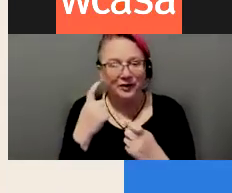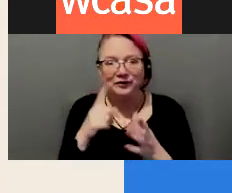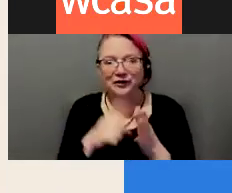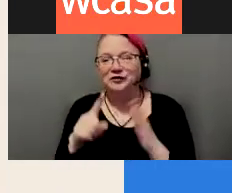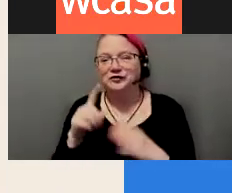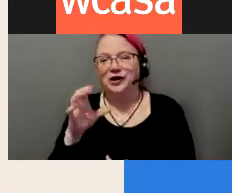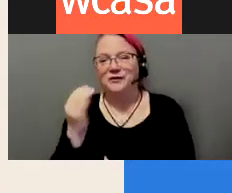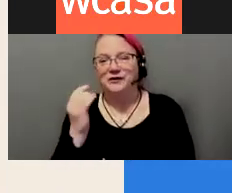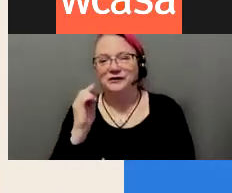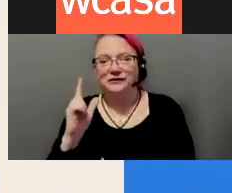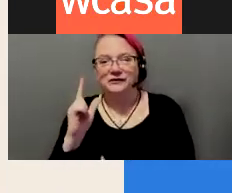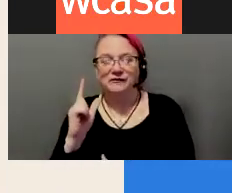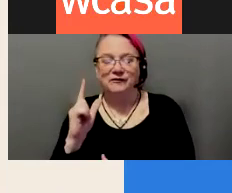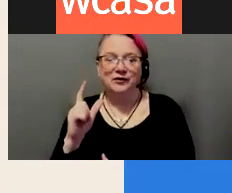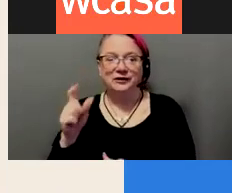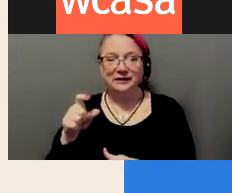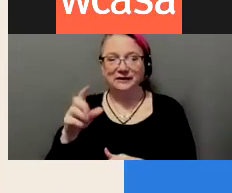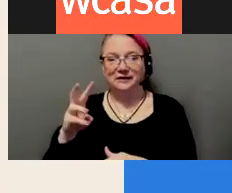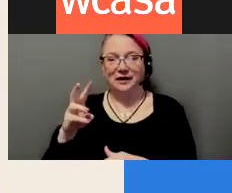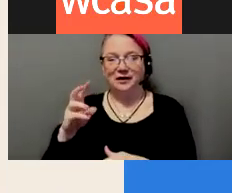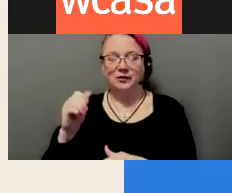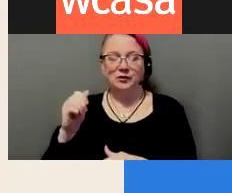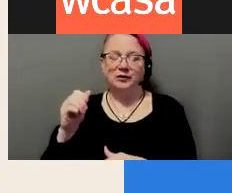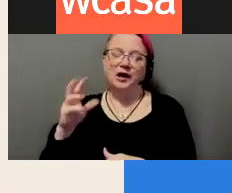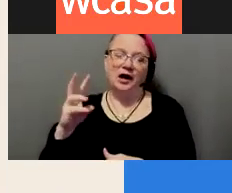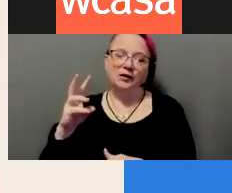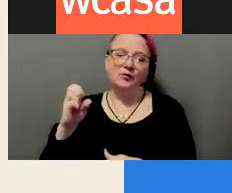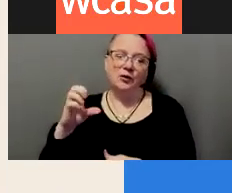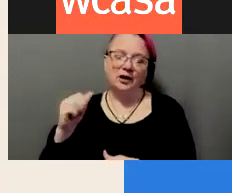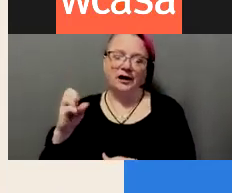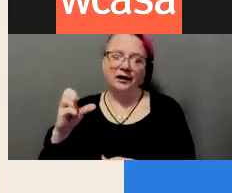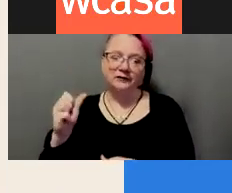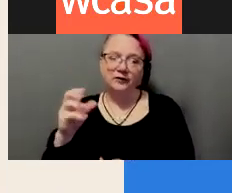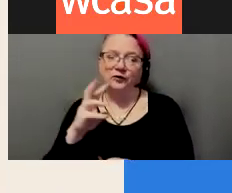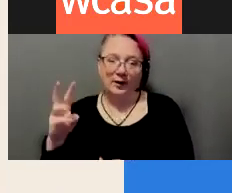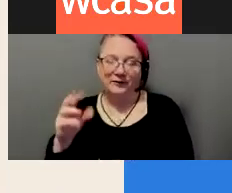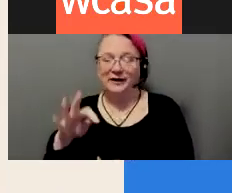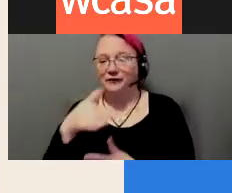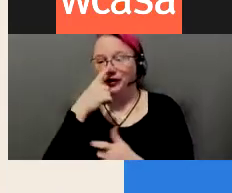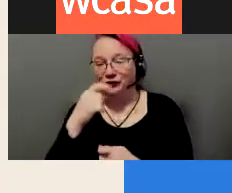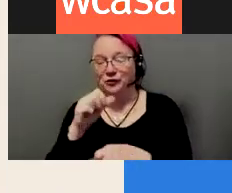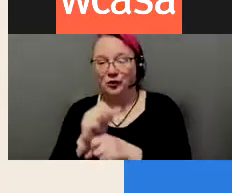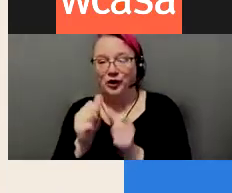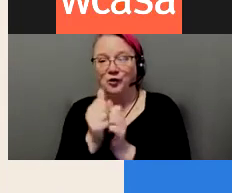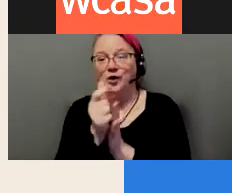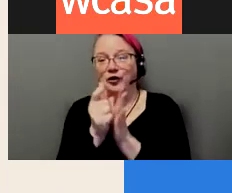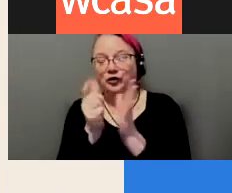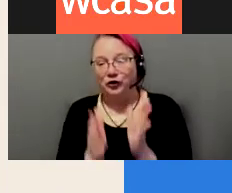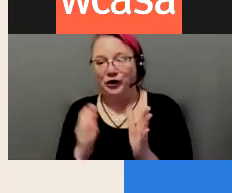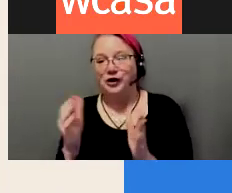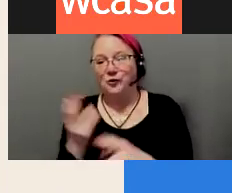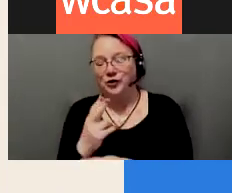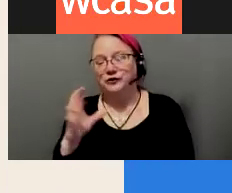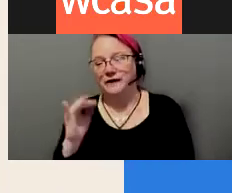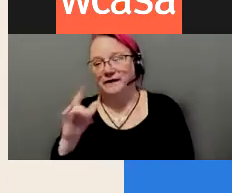Legal Needs of Survivors page on WCASA's website for more information if you are interested in working with an attorney or using these civil